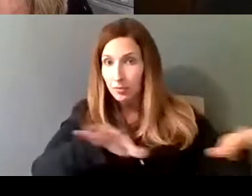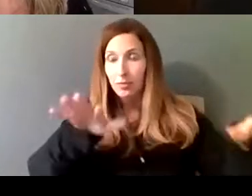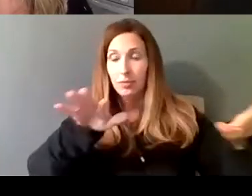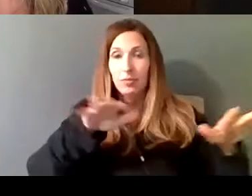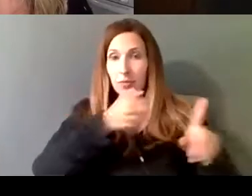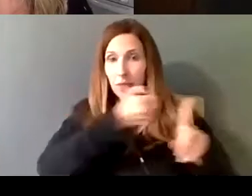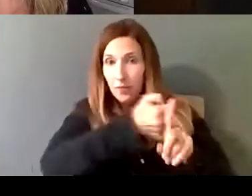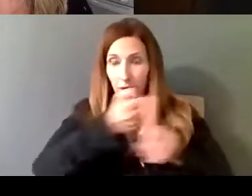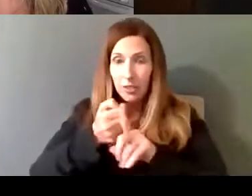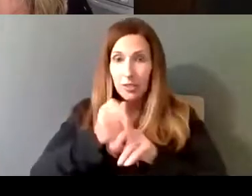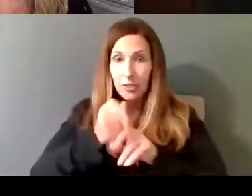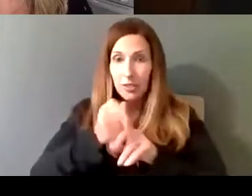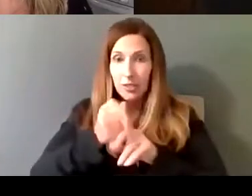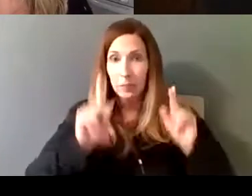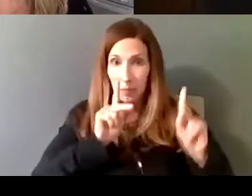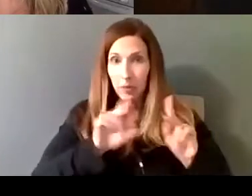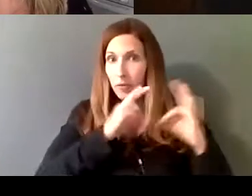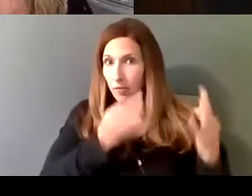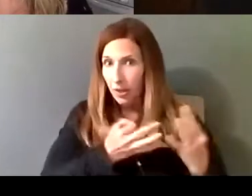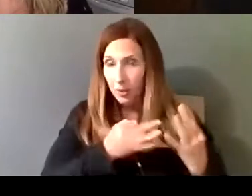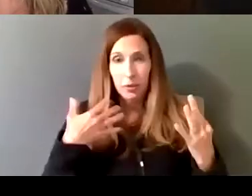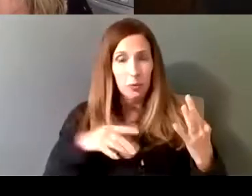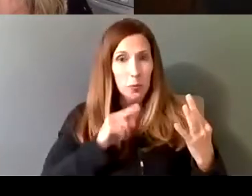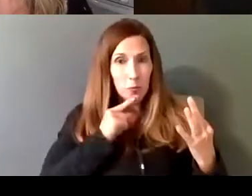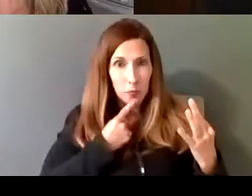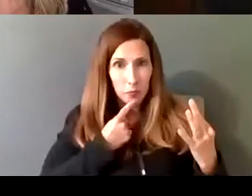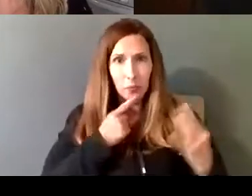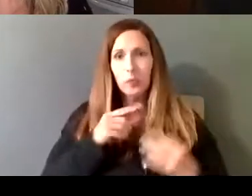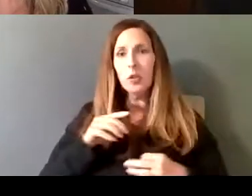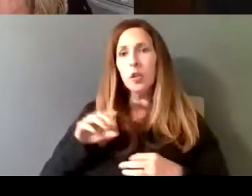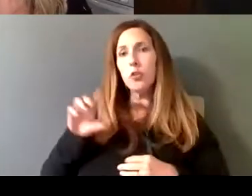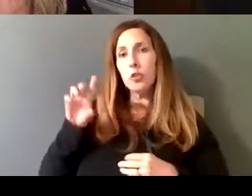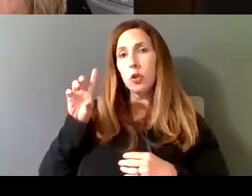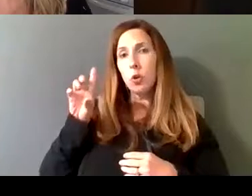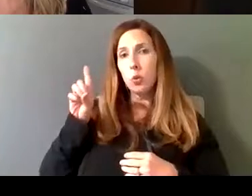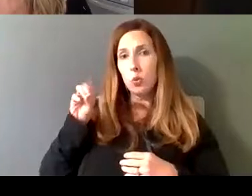is major. So the Doing My Part campaign